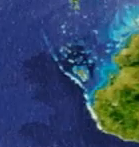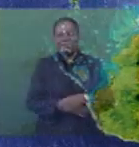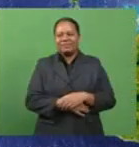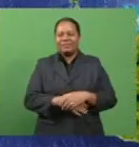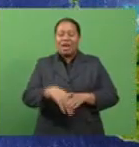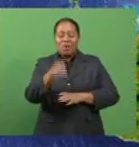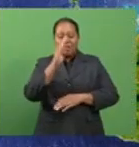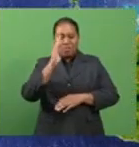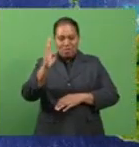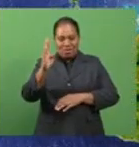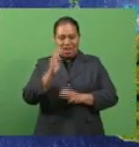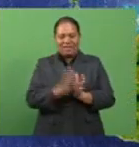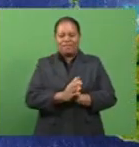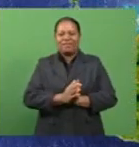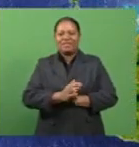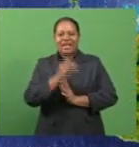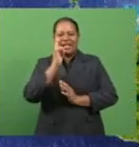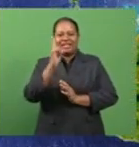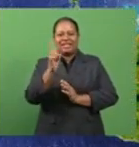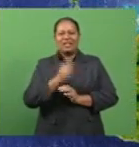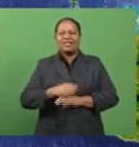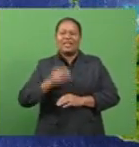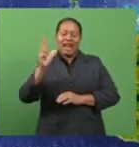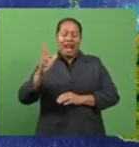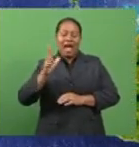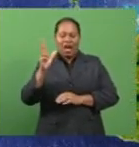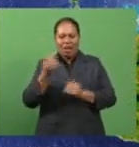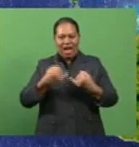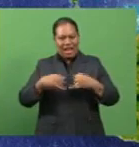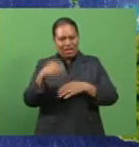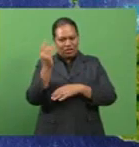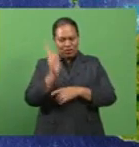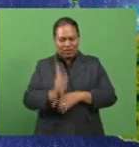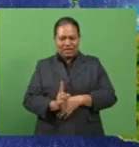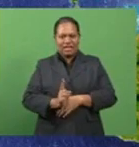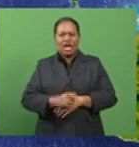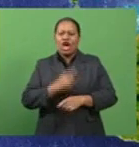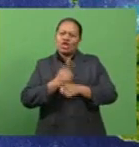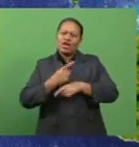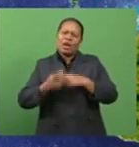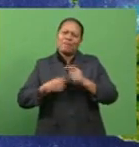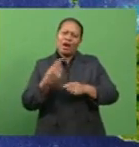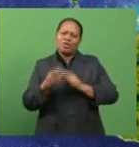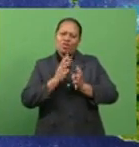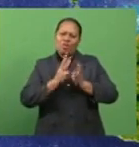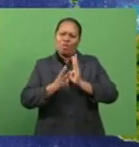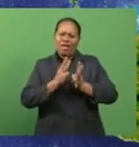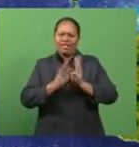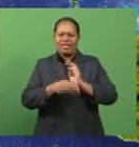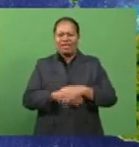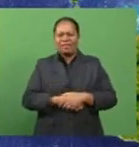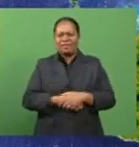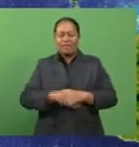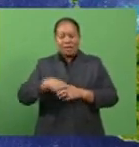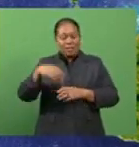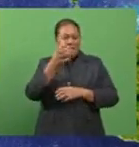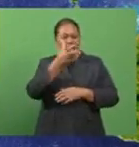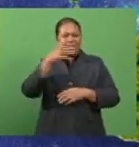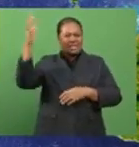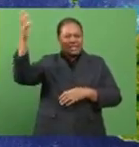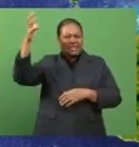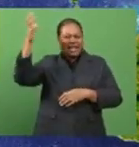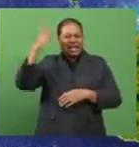Malam Bula, let's have a slice of Lau Island today. Talk about the weather. It needs reformatting back to sunshine. There